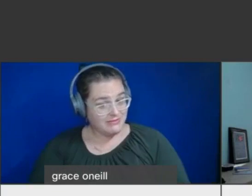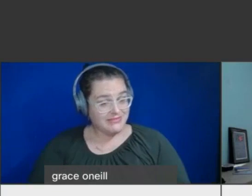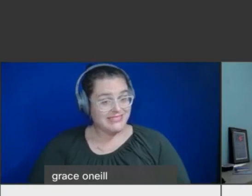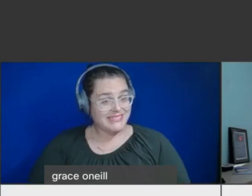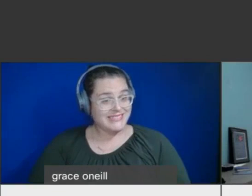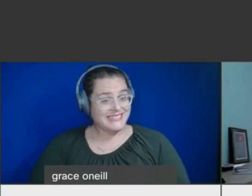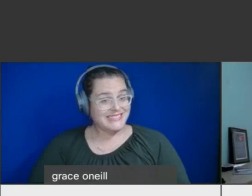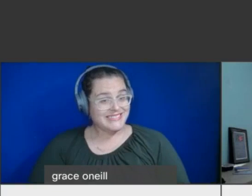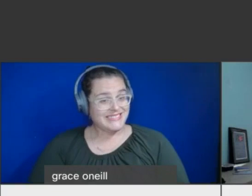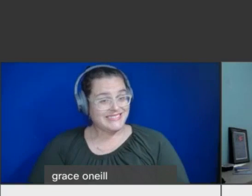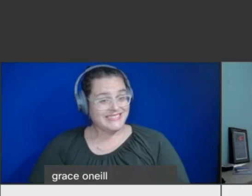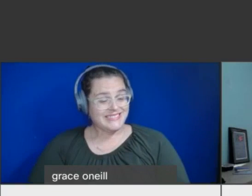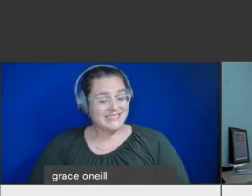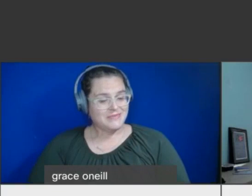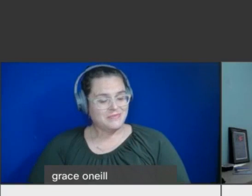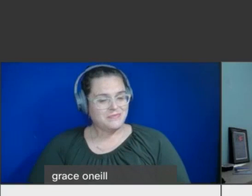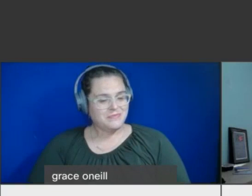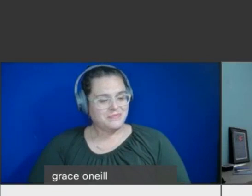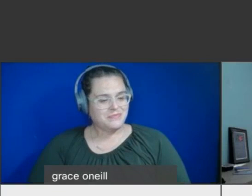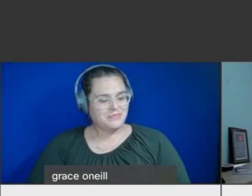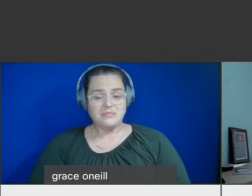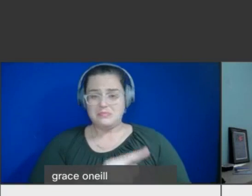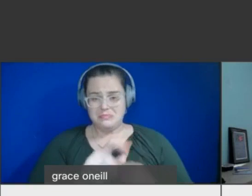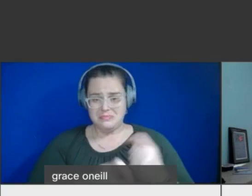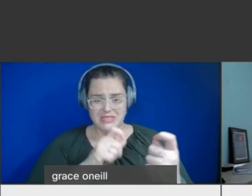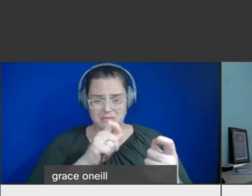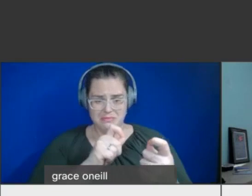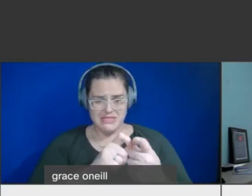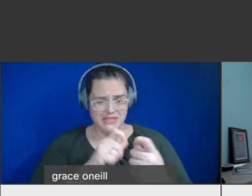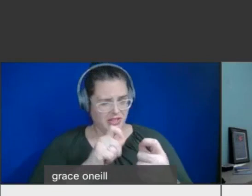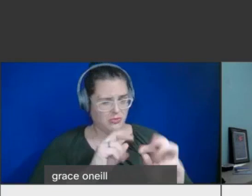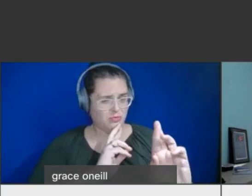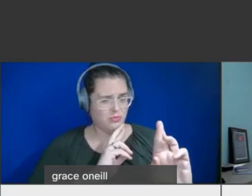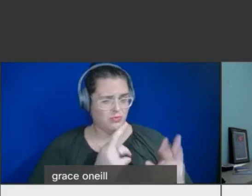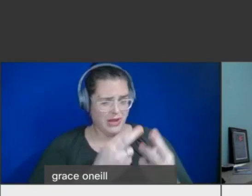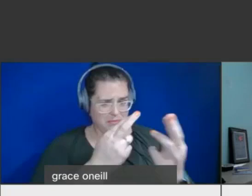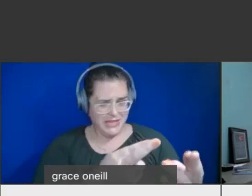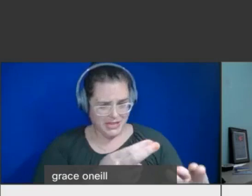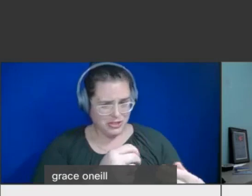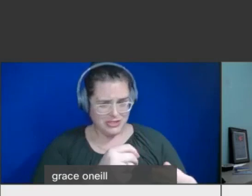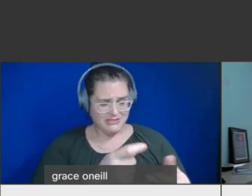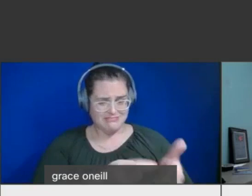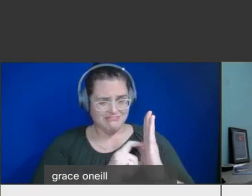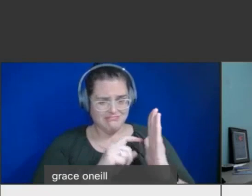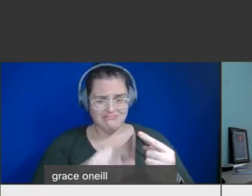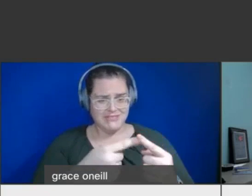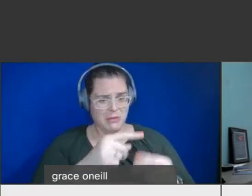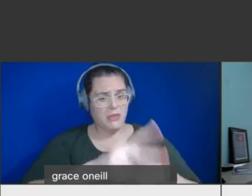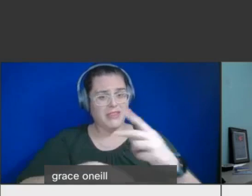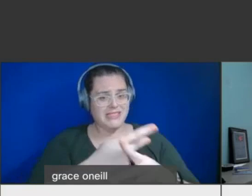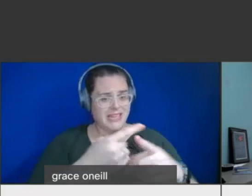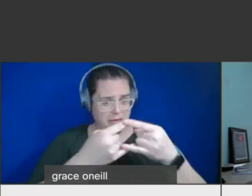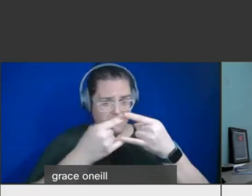has there been any specific recommendation about the kind of mask beyond surgical or